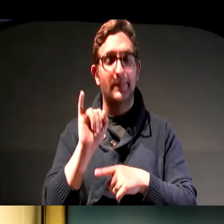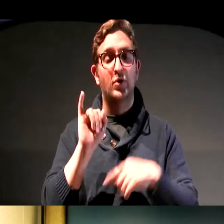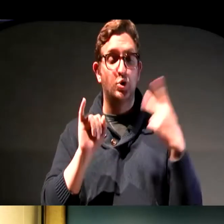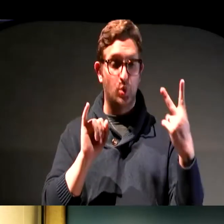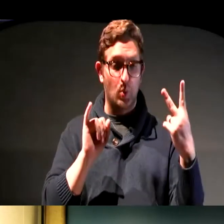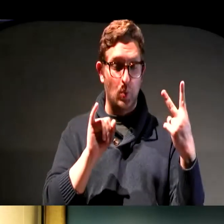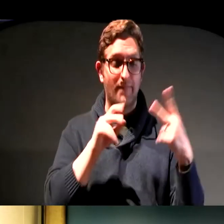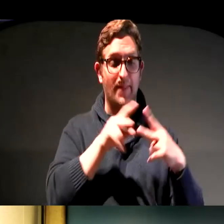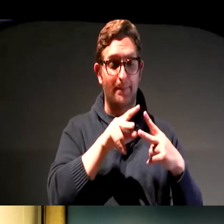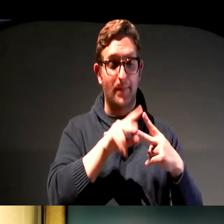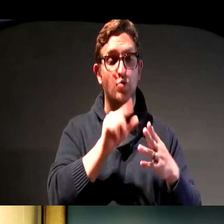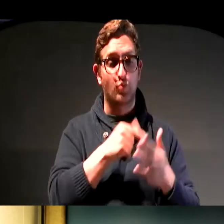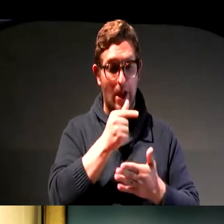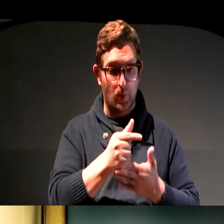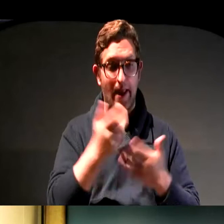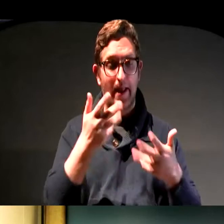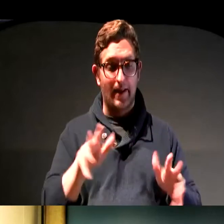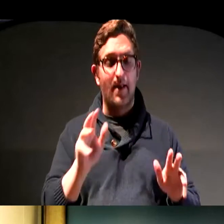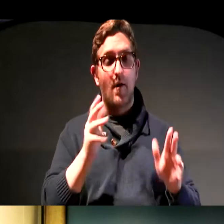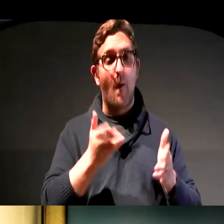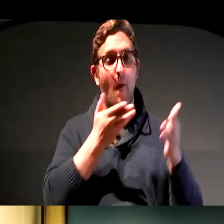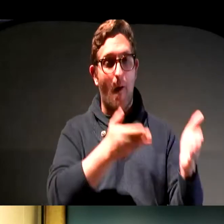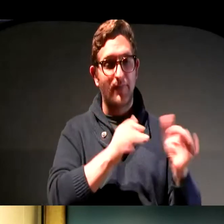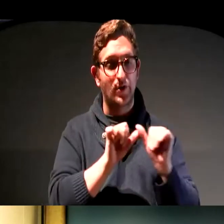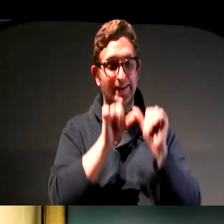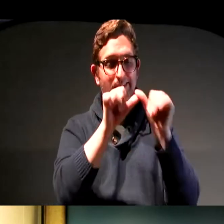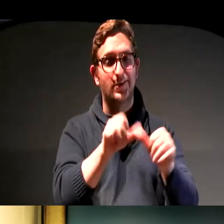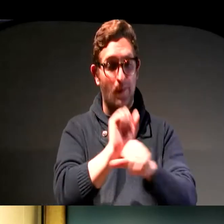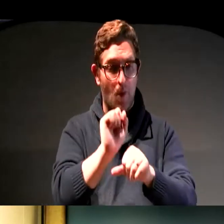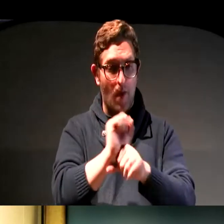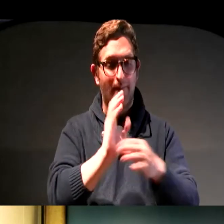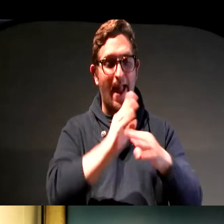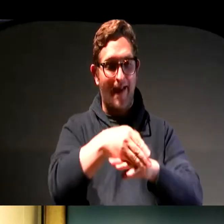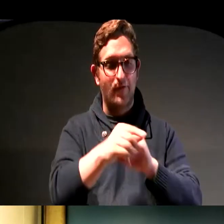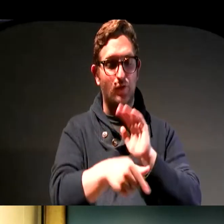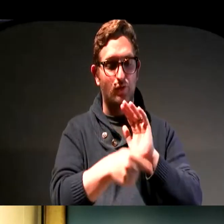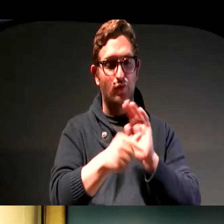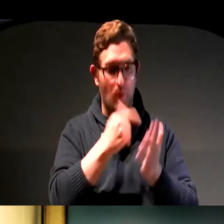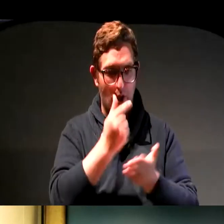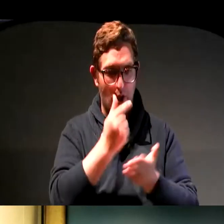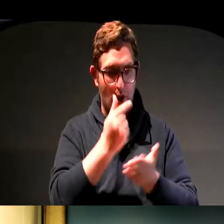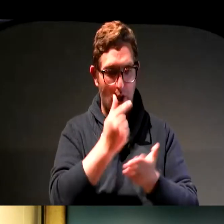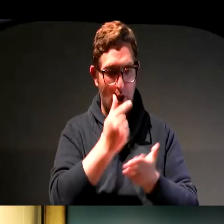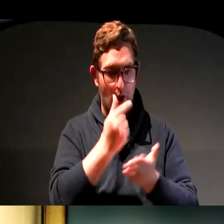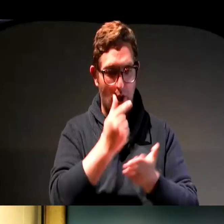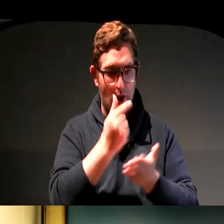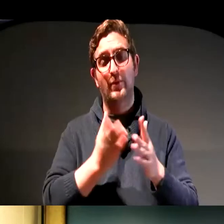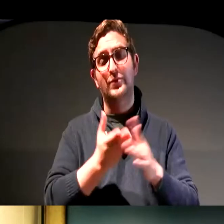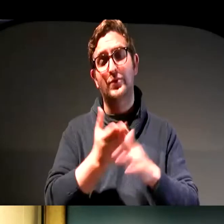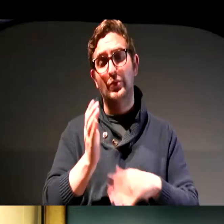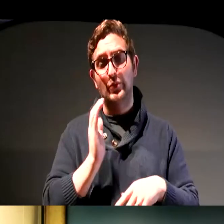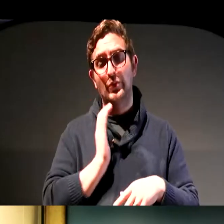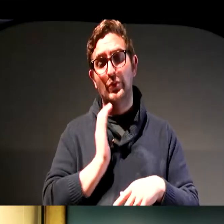them graduated and were offered continuous employment post-graduation. So that was just wonderful. And that was through our